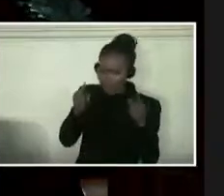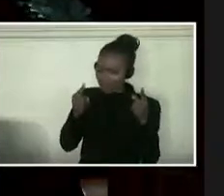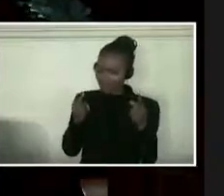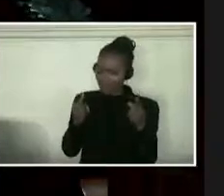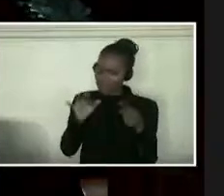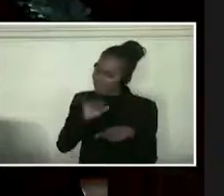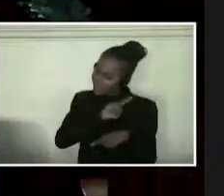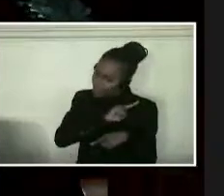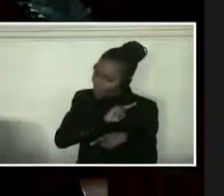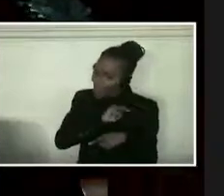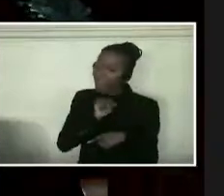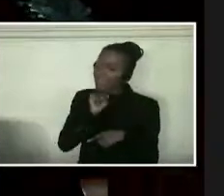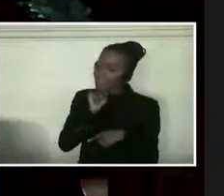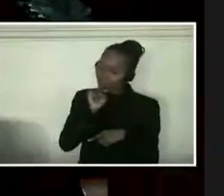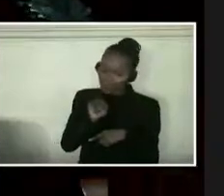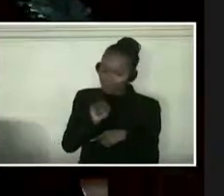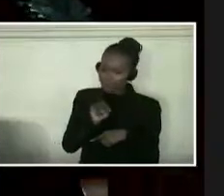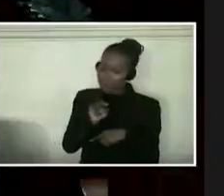russian